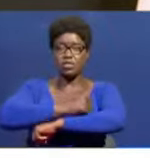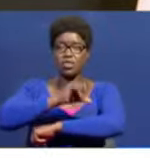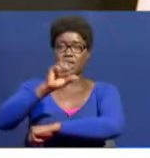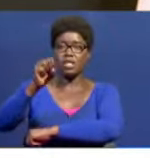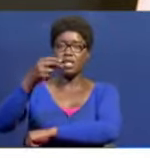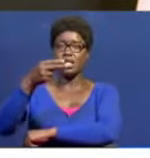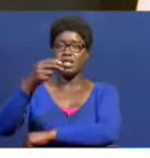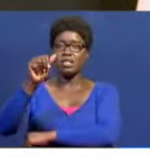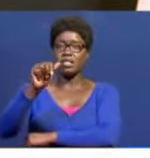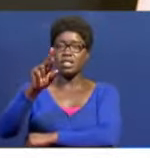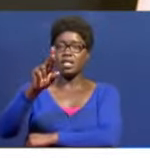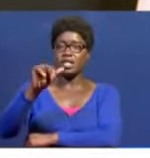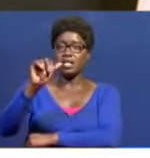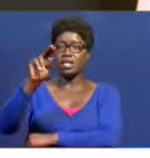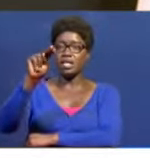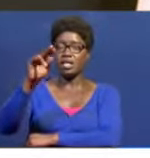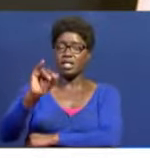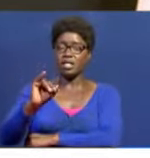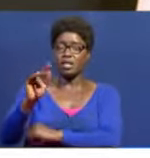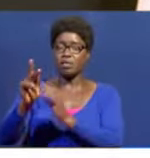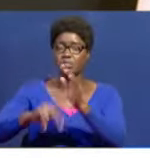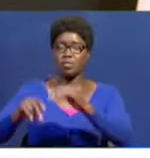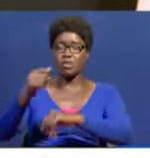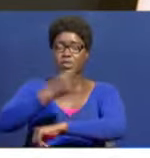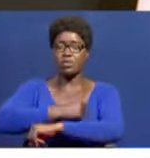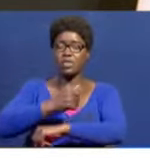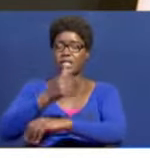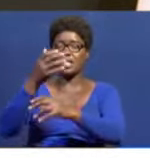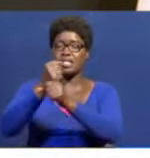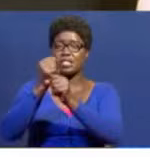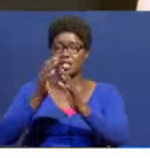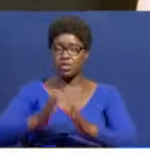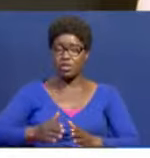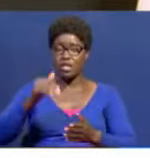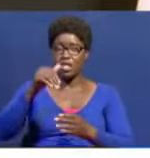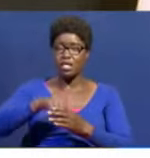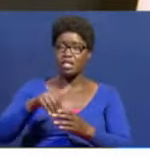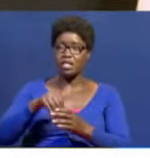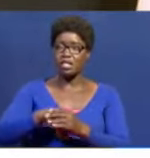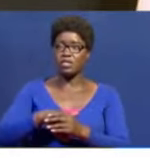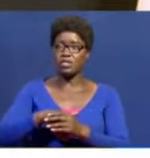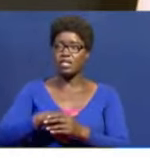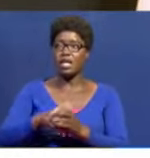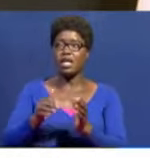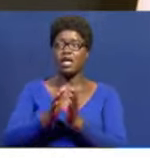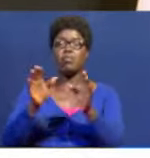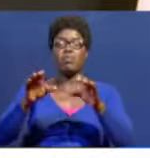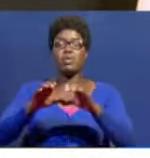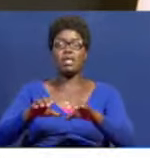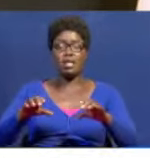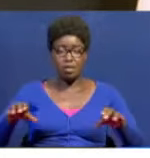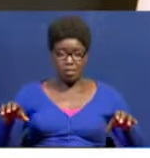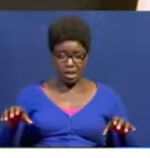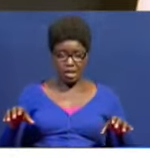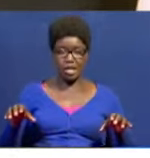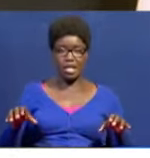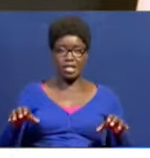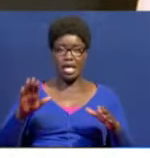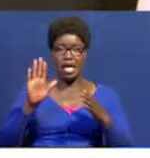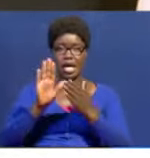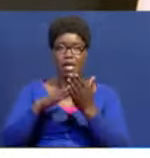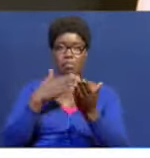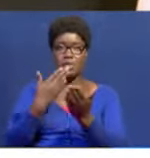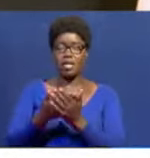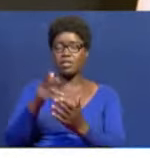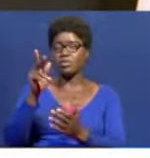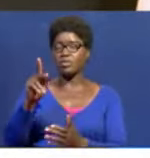Shariani Primary School, among other stakeholders, including a public market, applied to